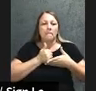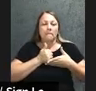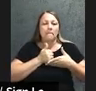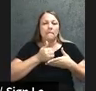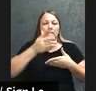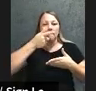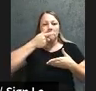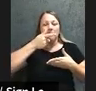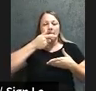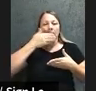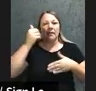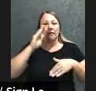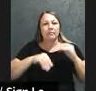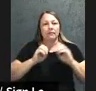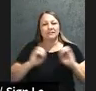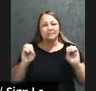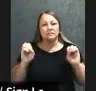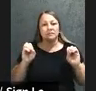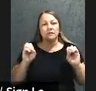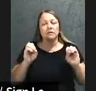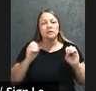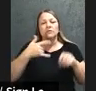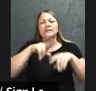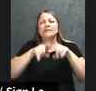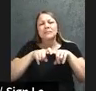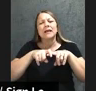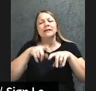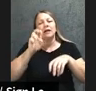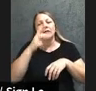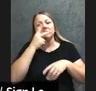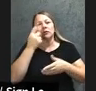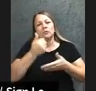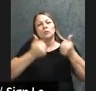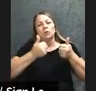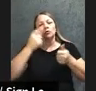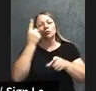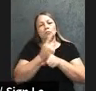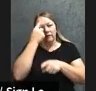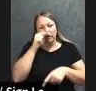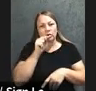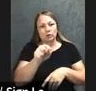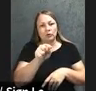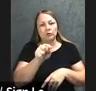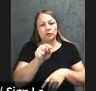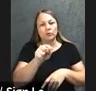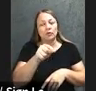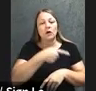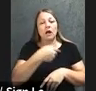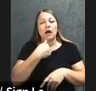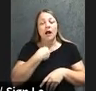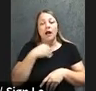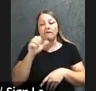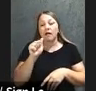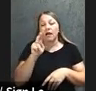which treatment, if any, is right for you. And on the page mentions that there are antiviral